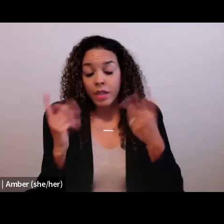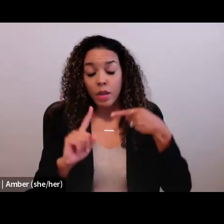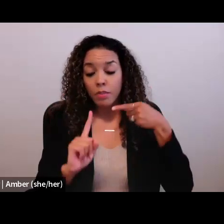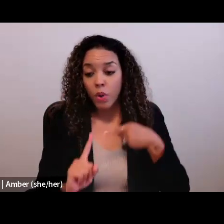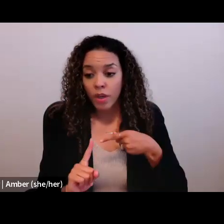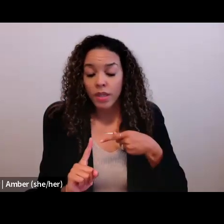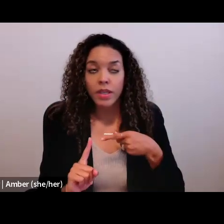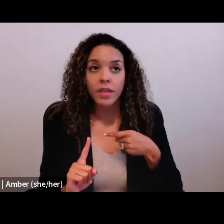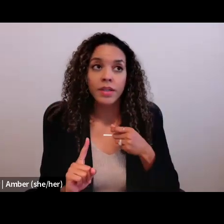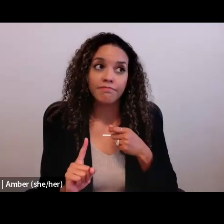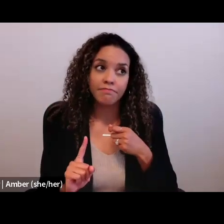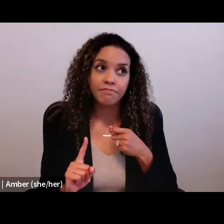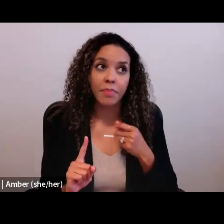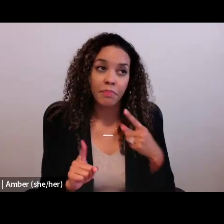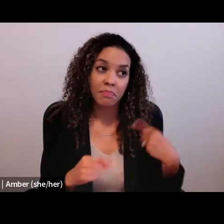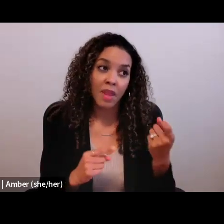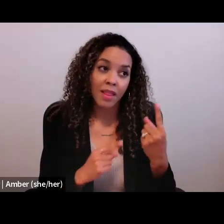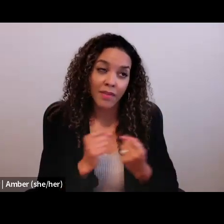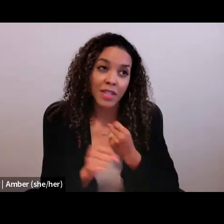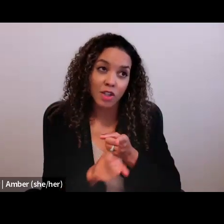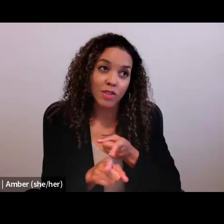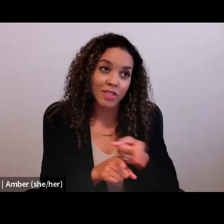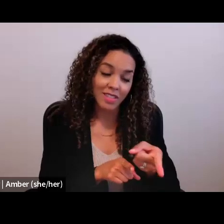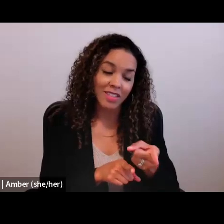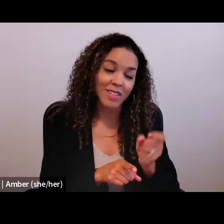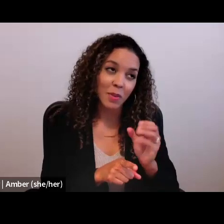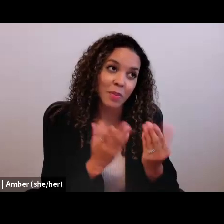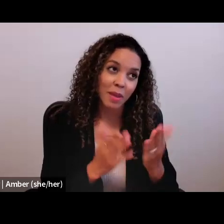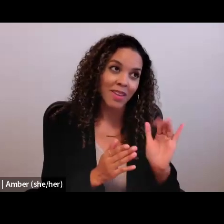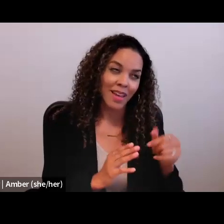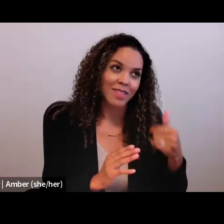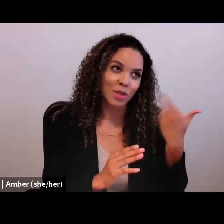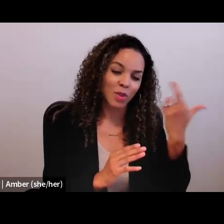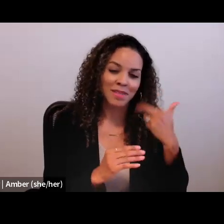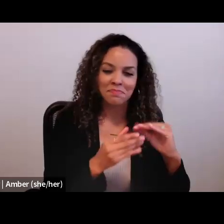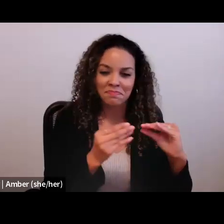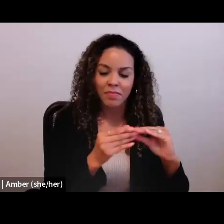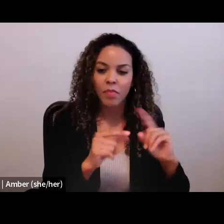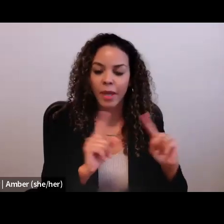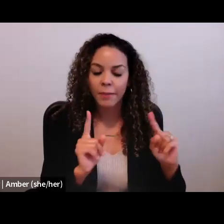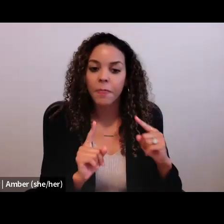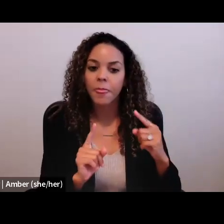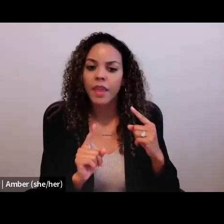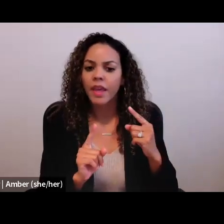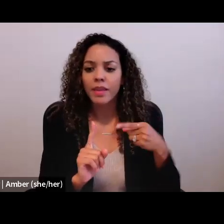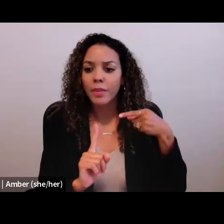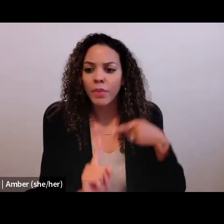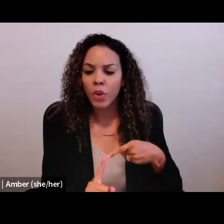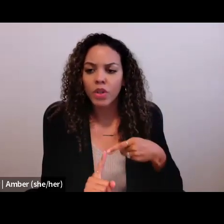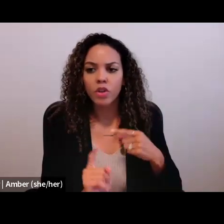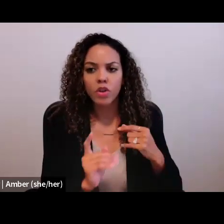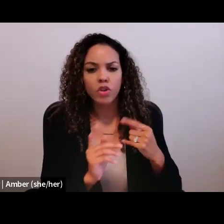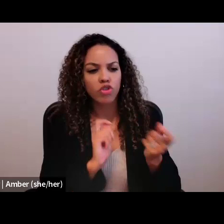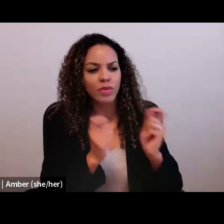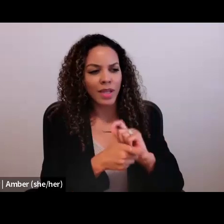talking, maybe not year 1, so take it with caution. But I think that, I think at the end of the day, you change the journal, you don't change your